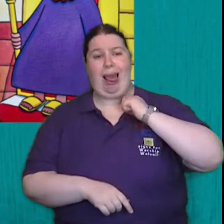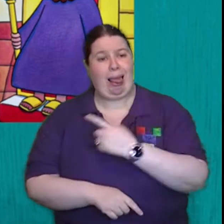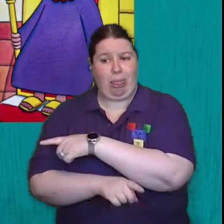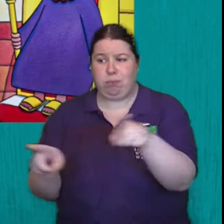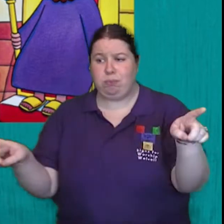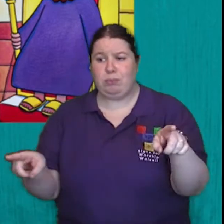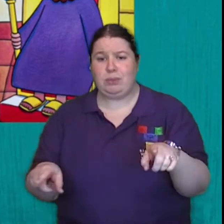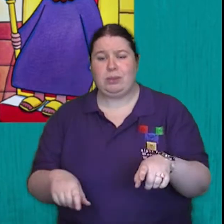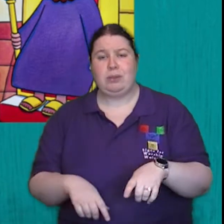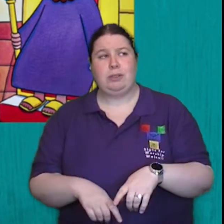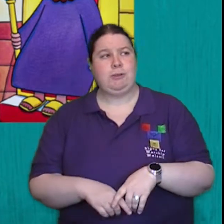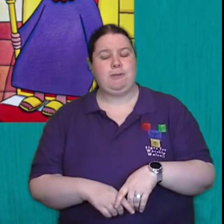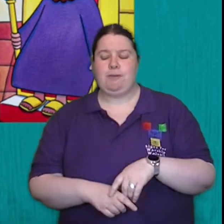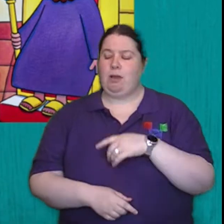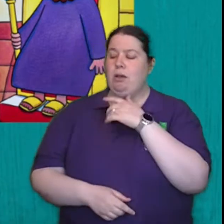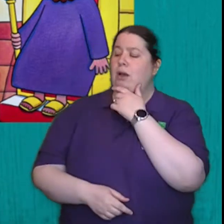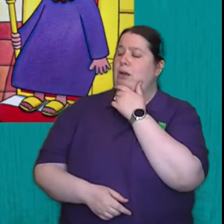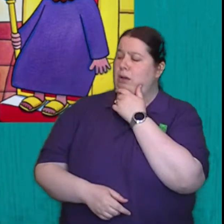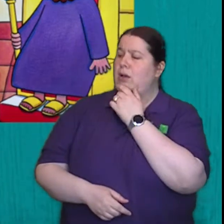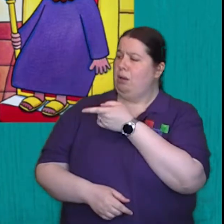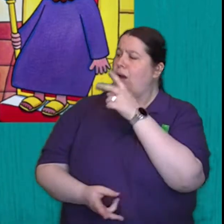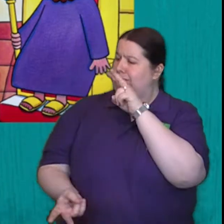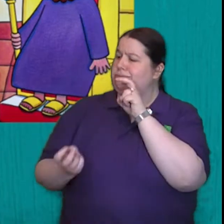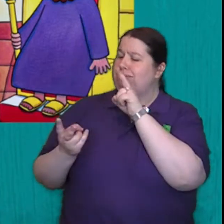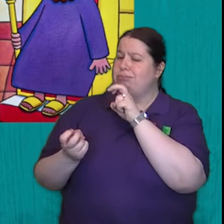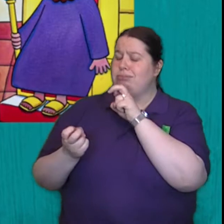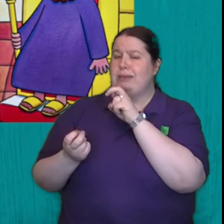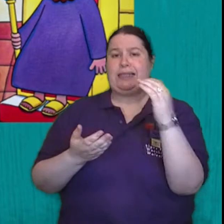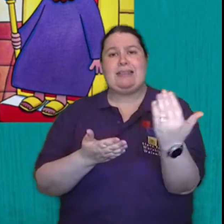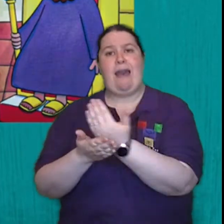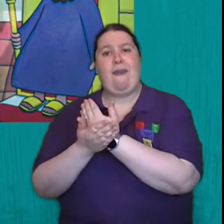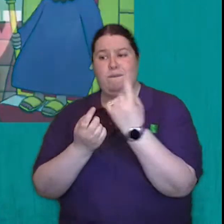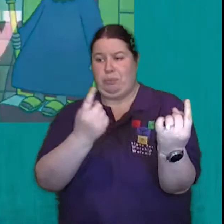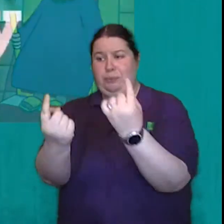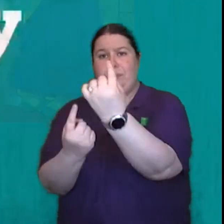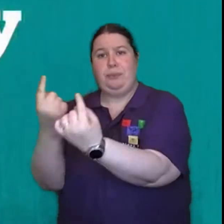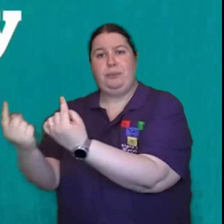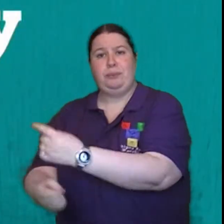the king listened to her. God's people were safe.